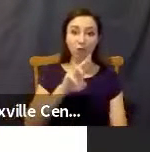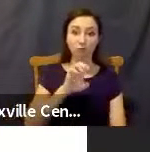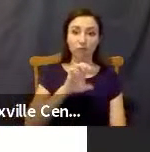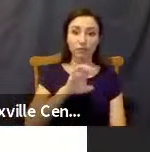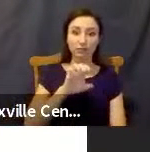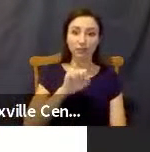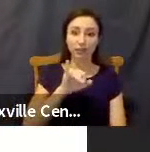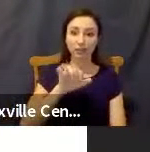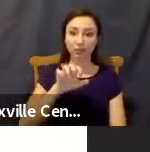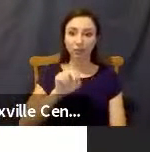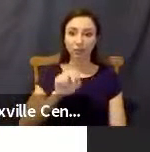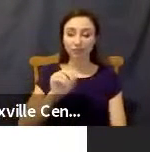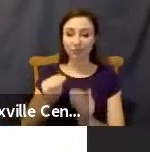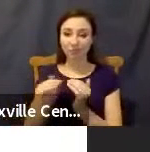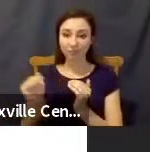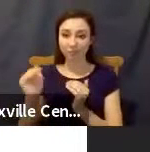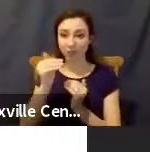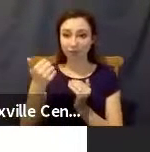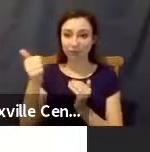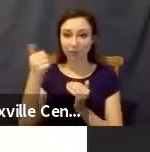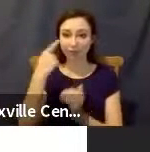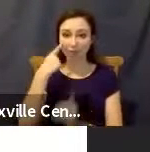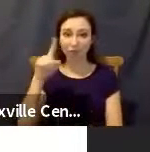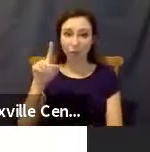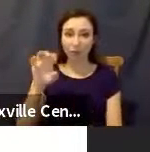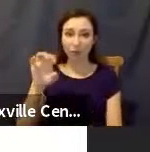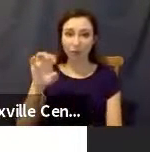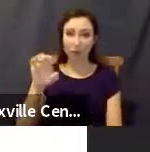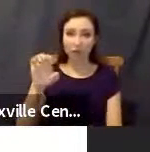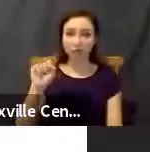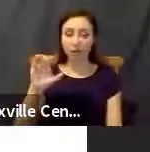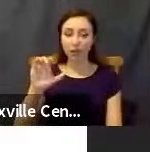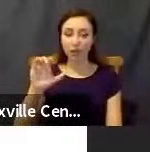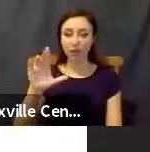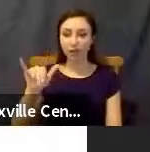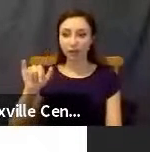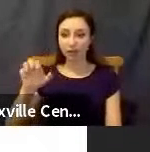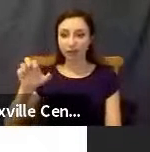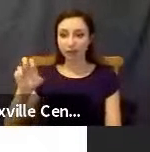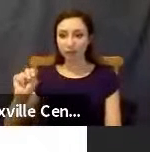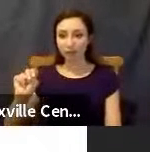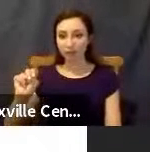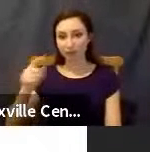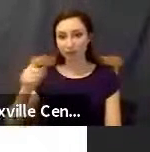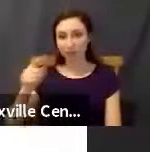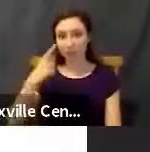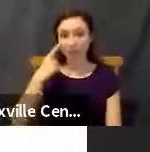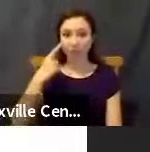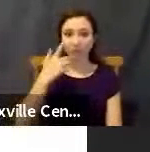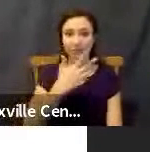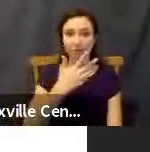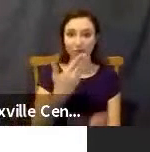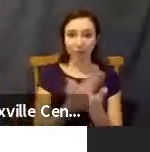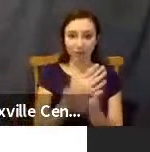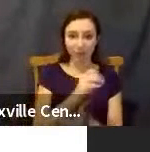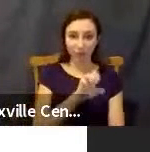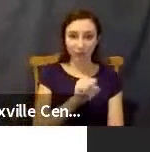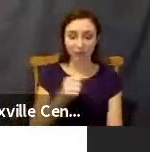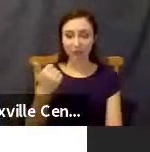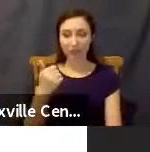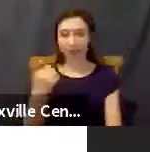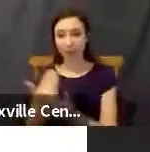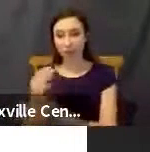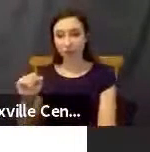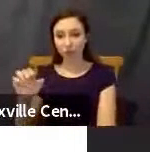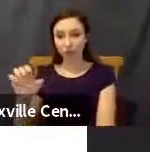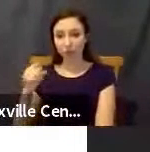greater than 10 for escalation, and then 5 new cases and 10 new cases for